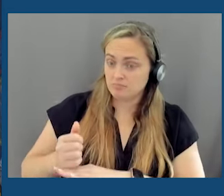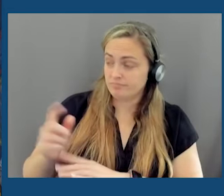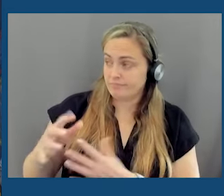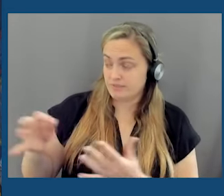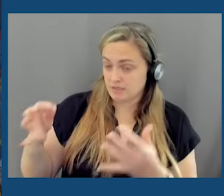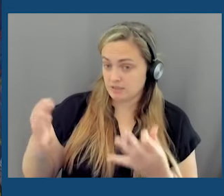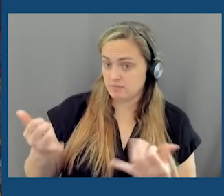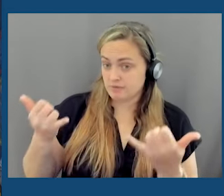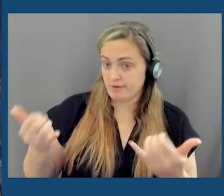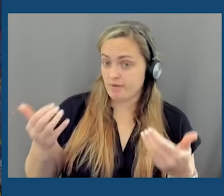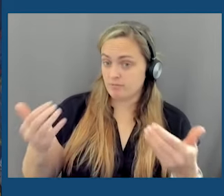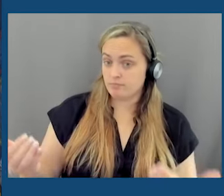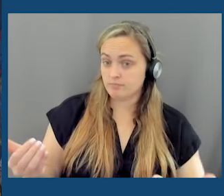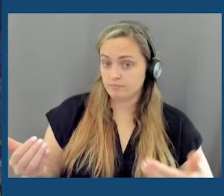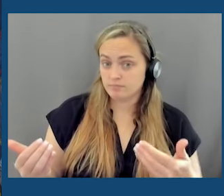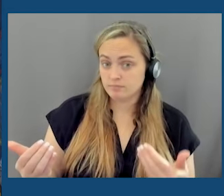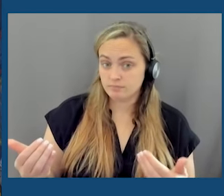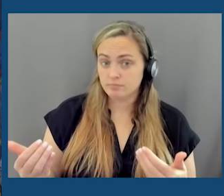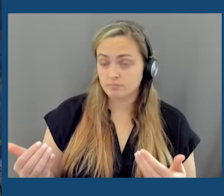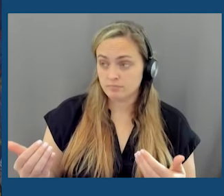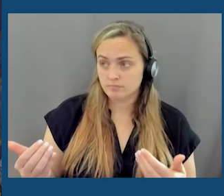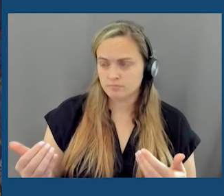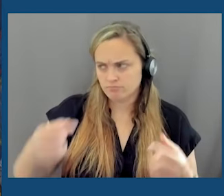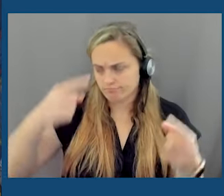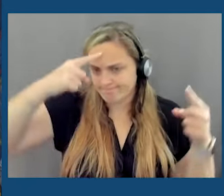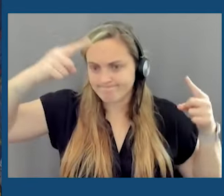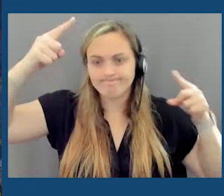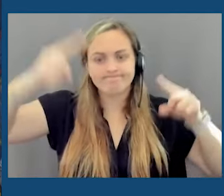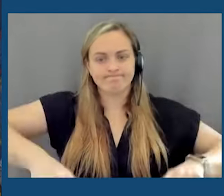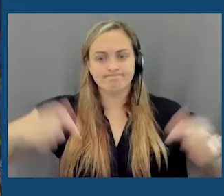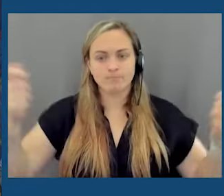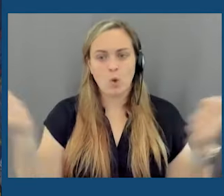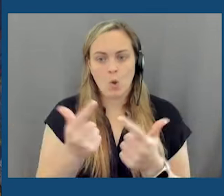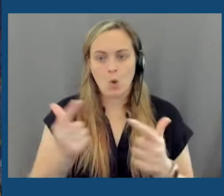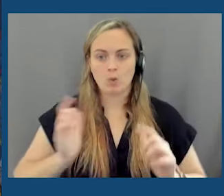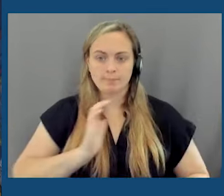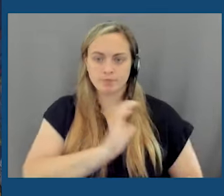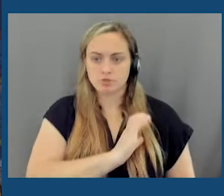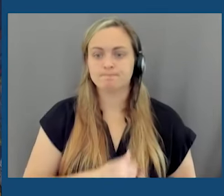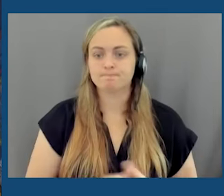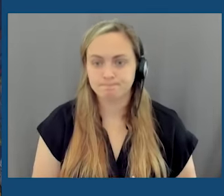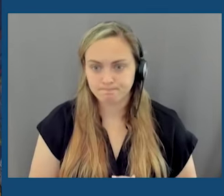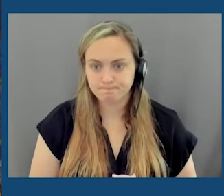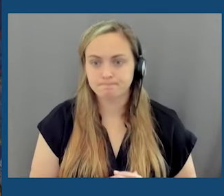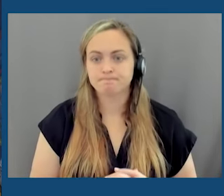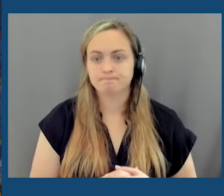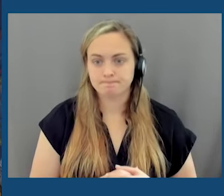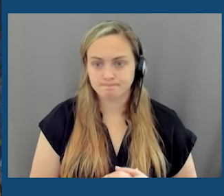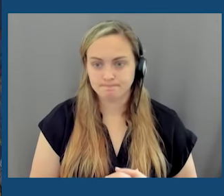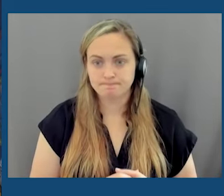today. It was a unanimous vote by the commission.